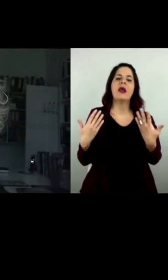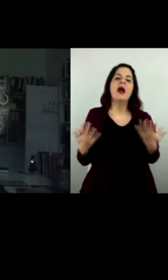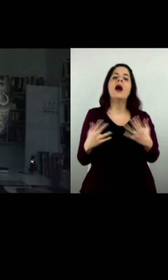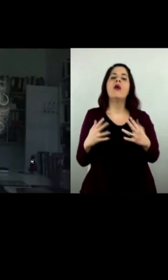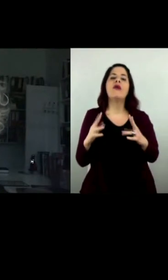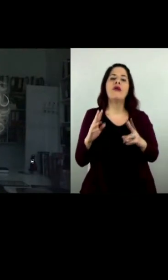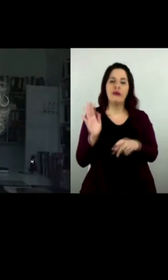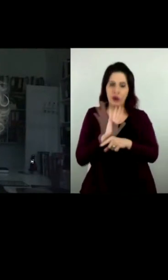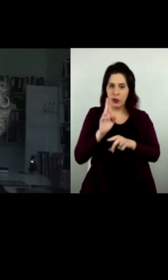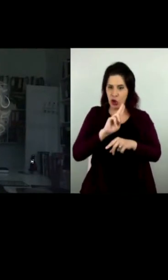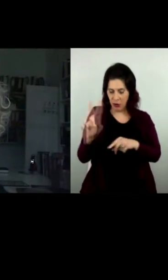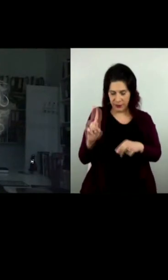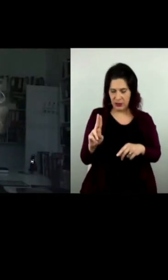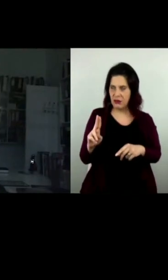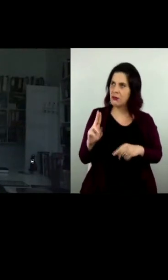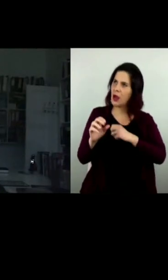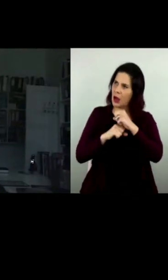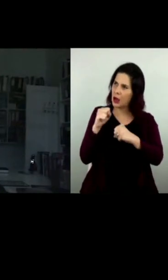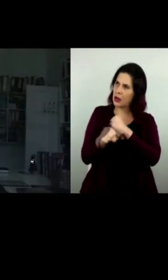made it in